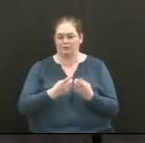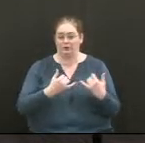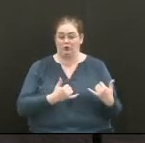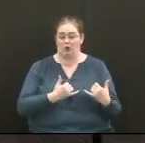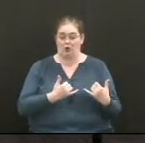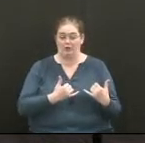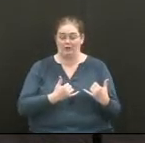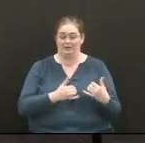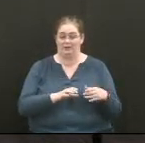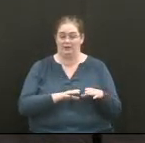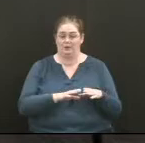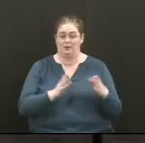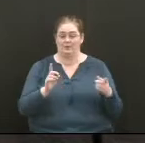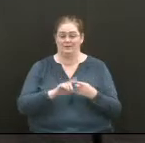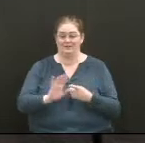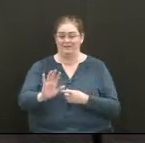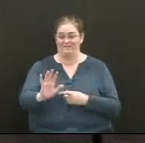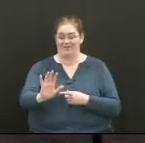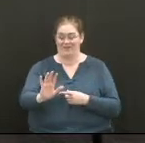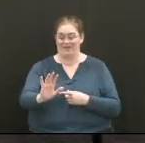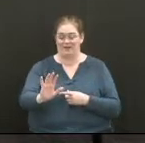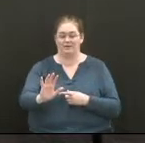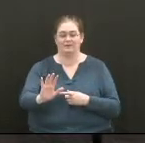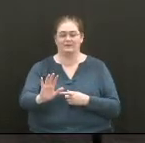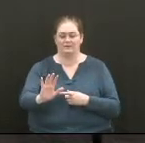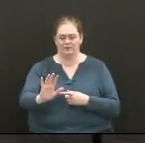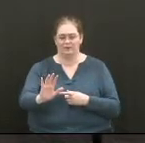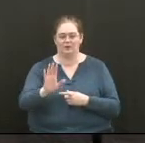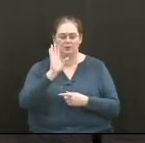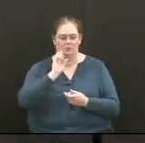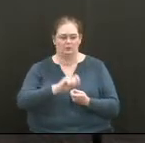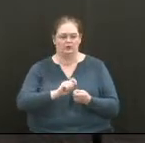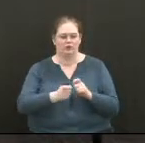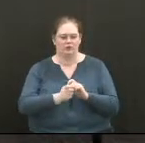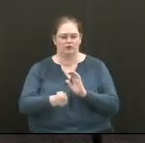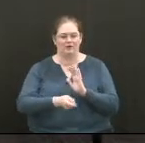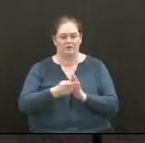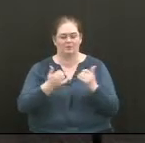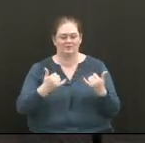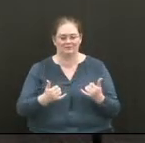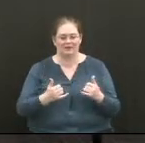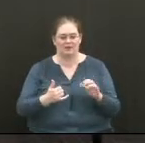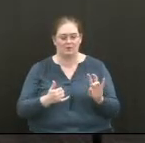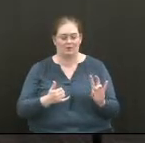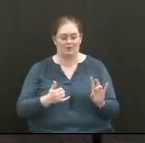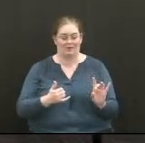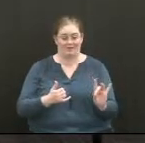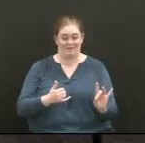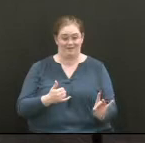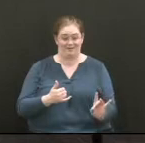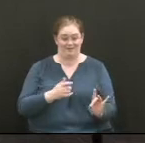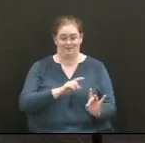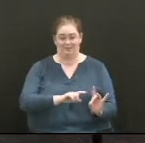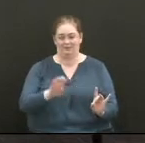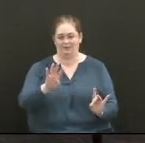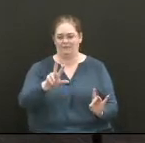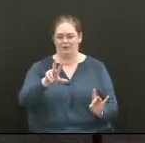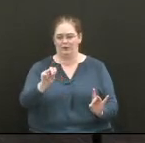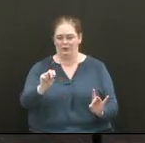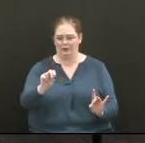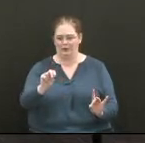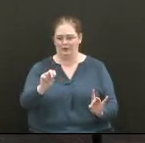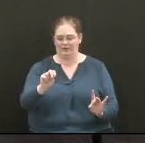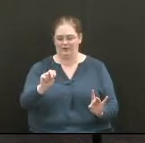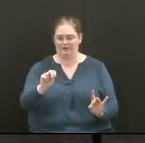currently open until 5 o'clock, and we'll be making those hours 8 a.m. until 4:30. That way,